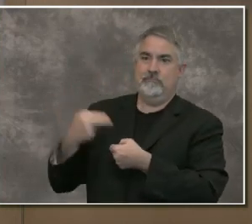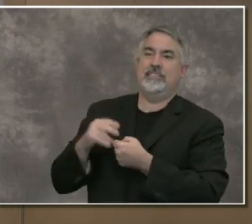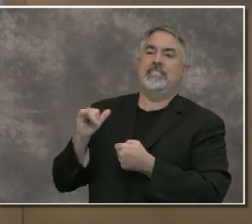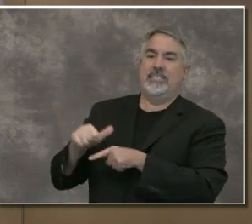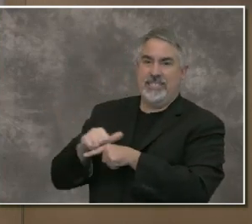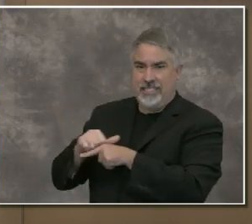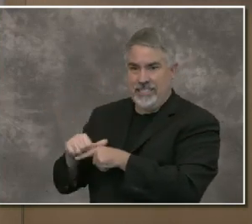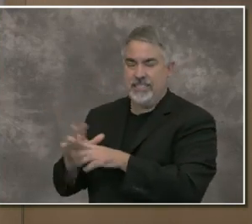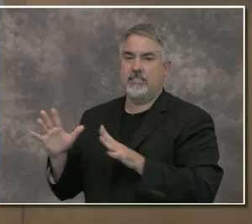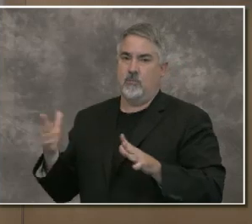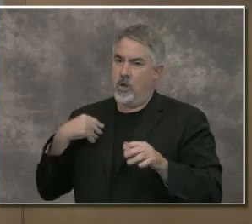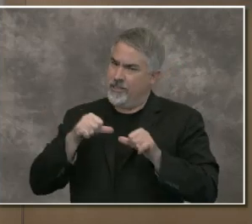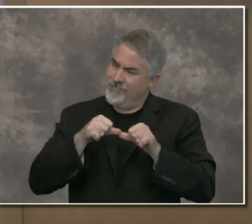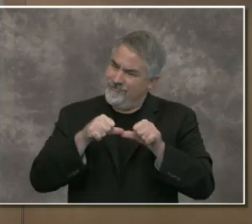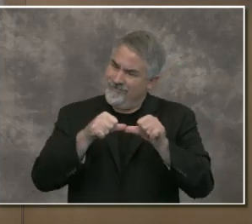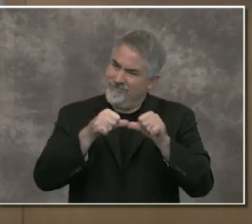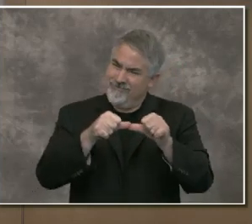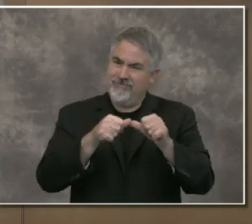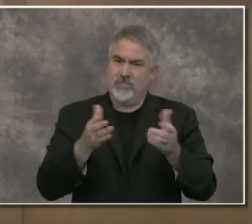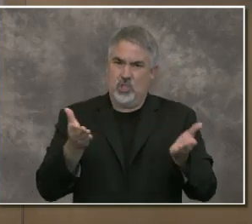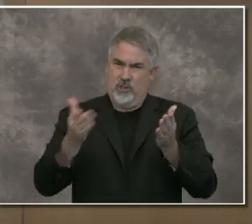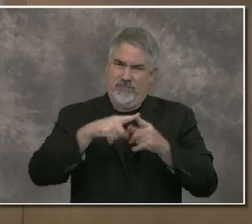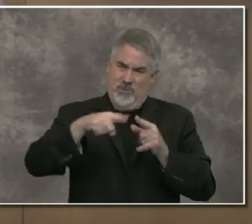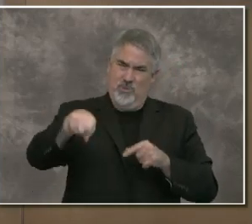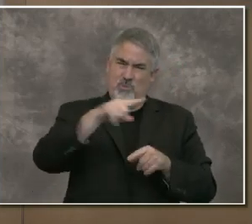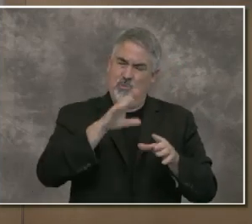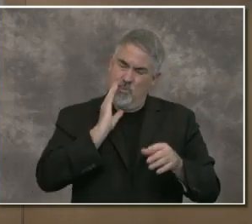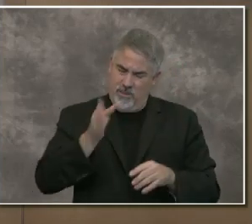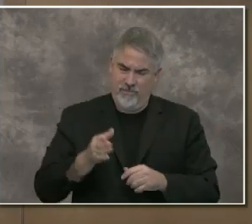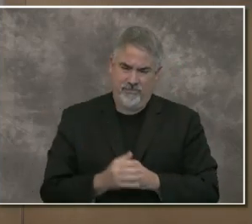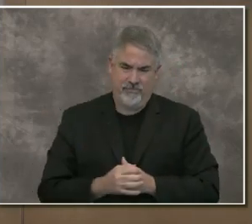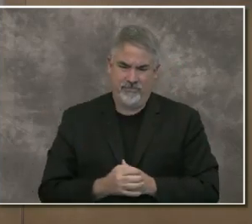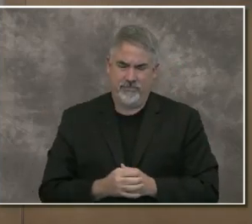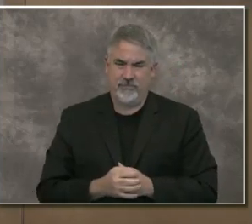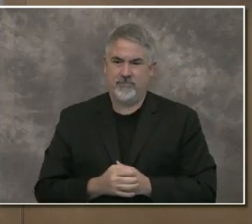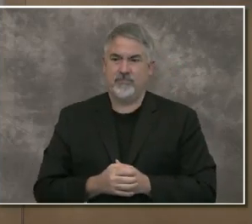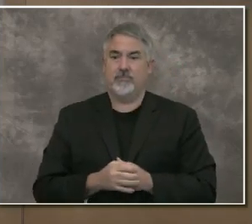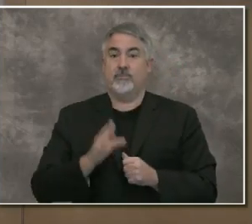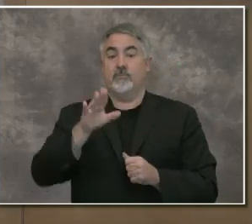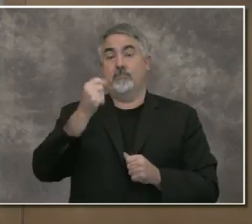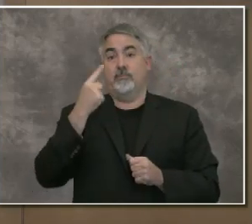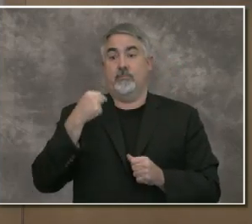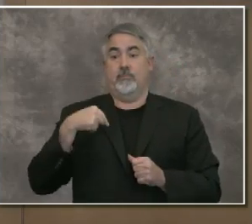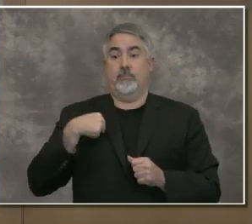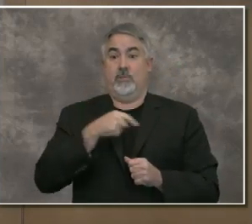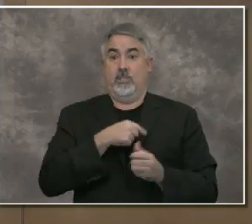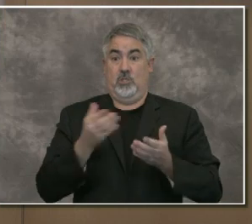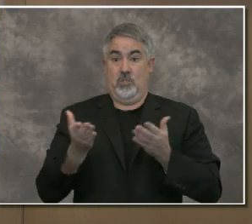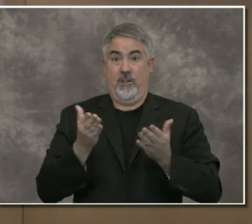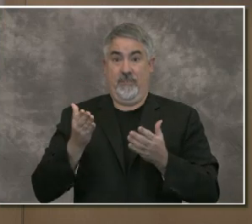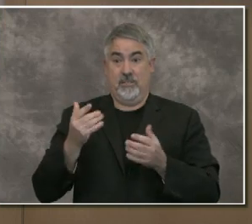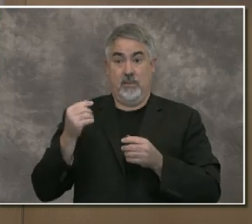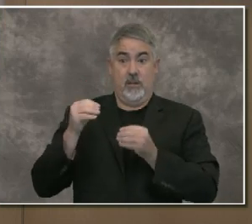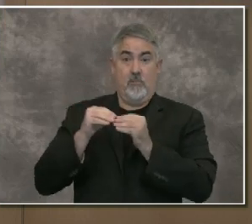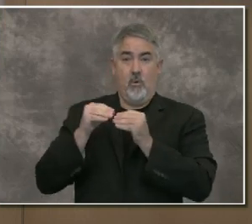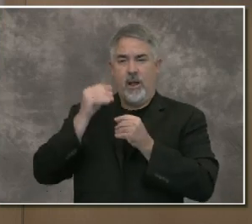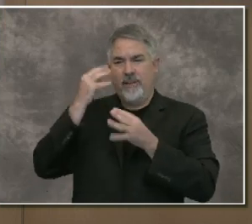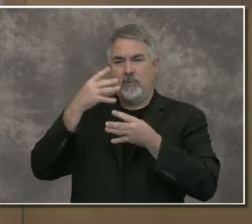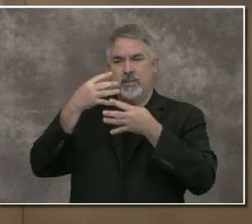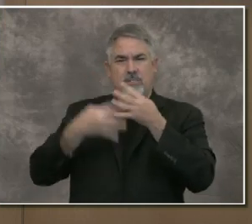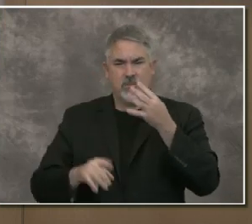to the people of San Diego County. For all these services and more, please visit our county website